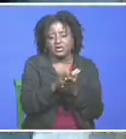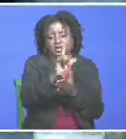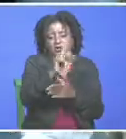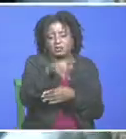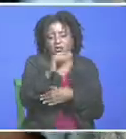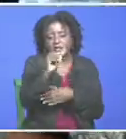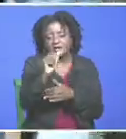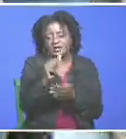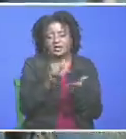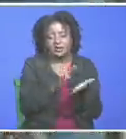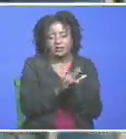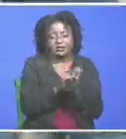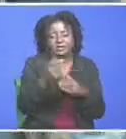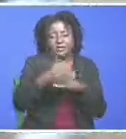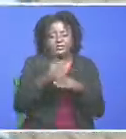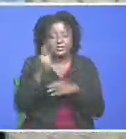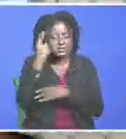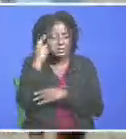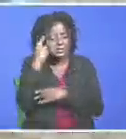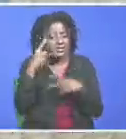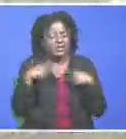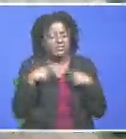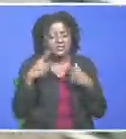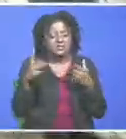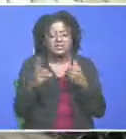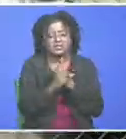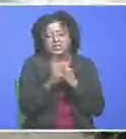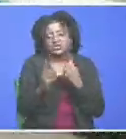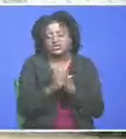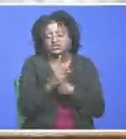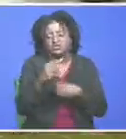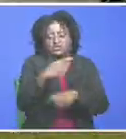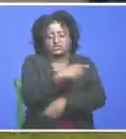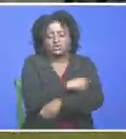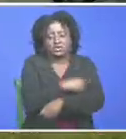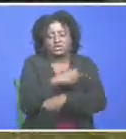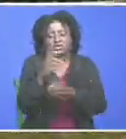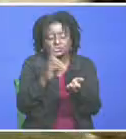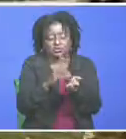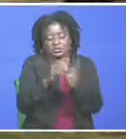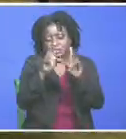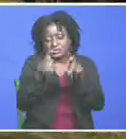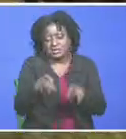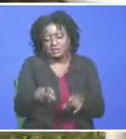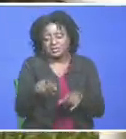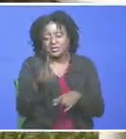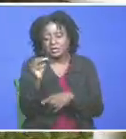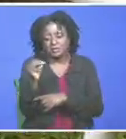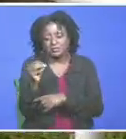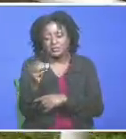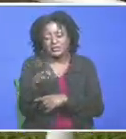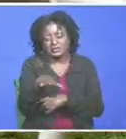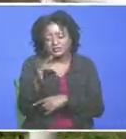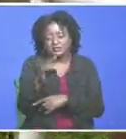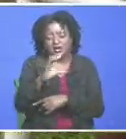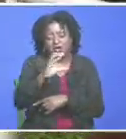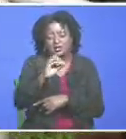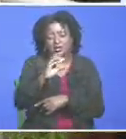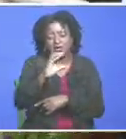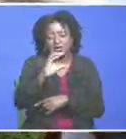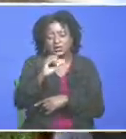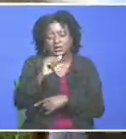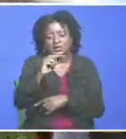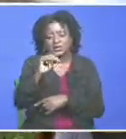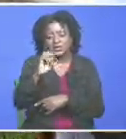suspected of having dangerous drugs. He was examined by doctors who discovered that he had cocaine in his stomach. He swallowed the drugs